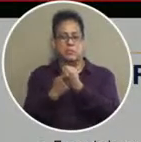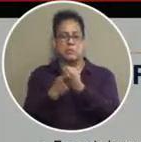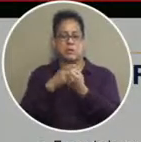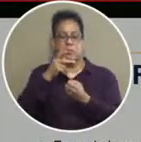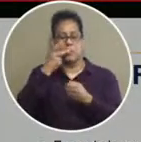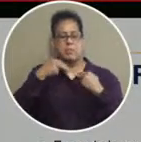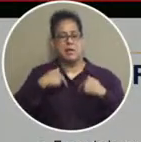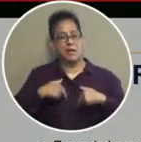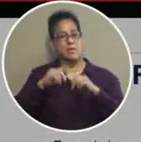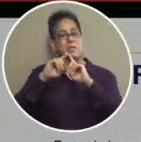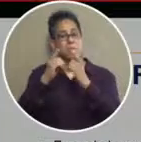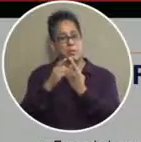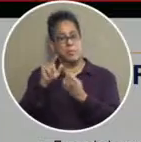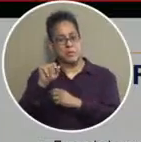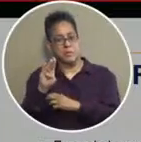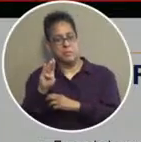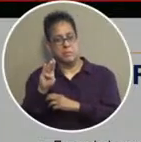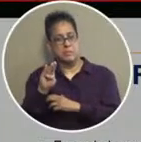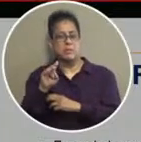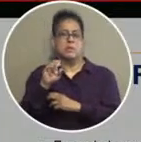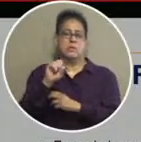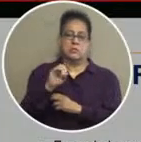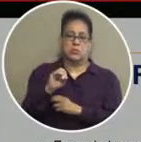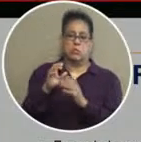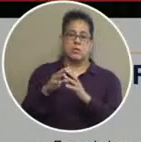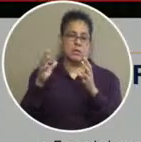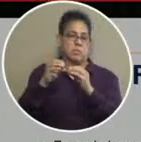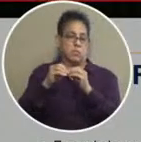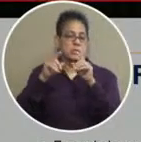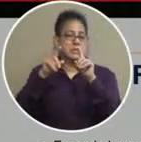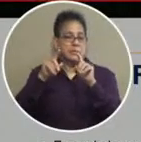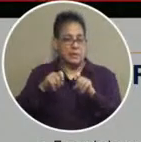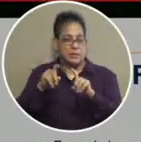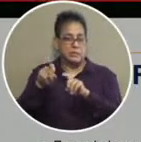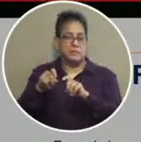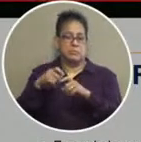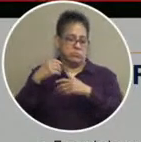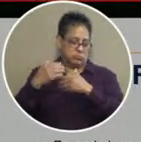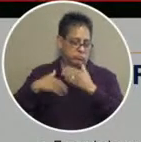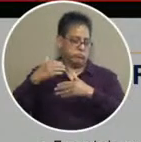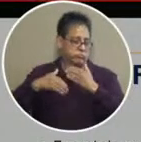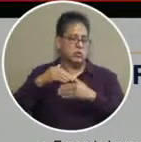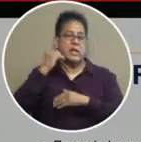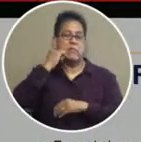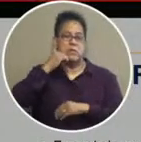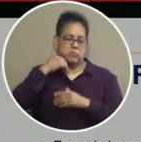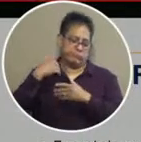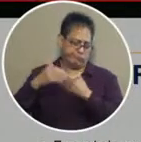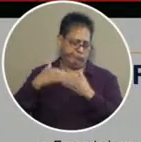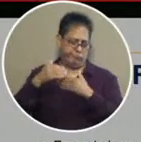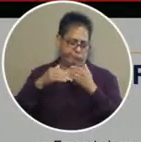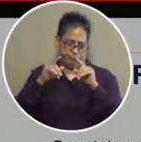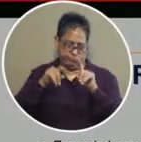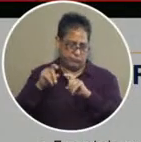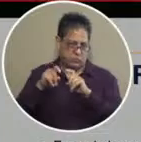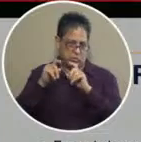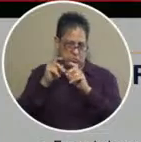testing. And so therefore, there will be a lot more tests that can be processed on a daily basis.